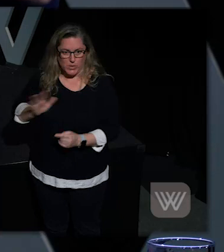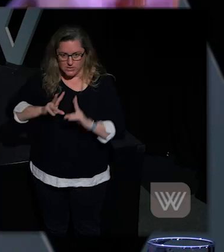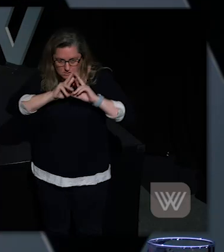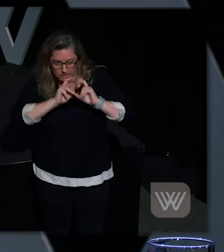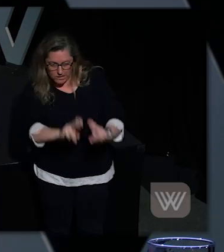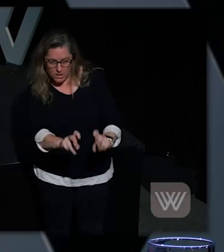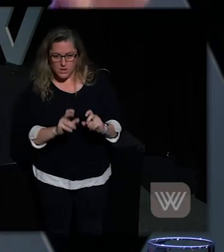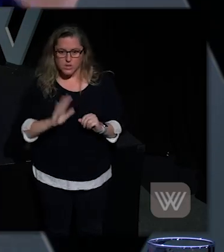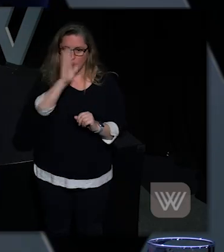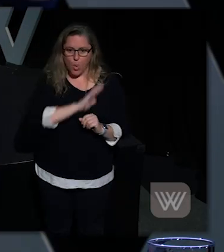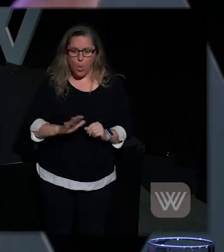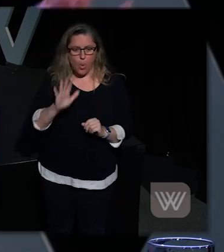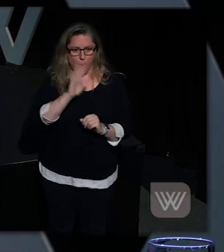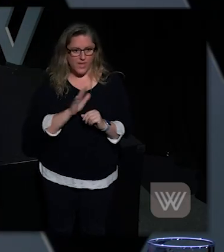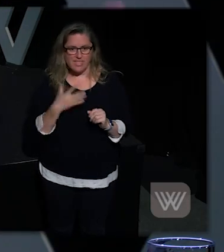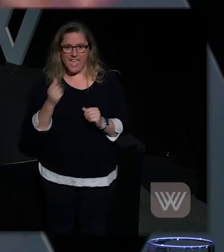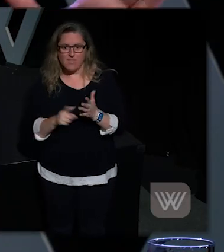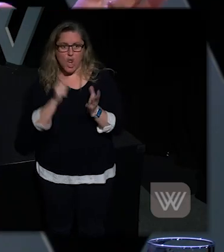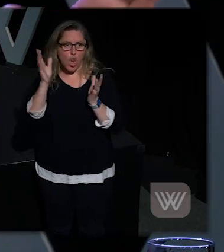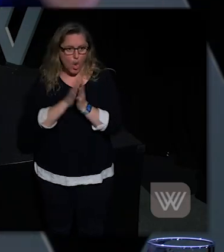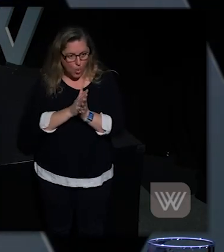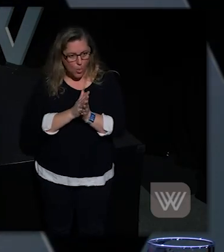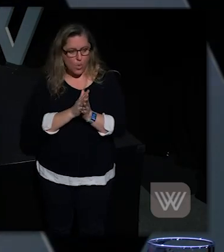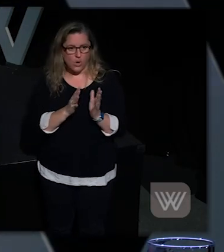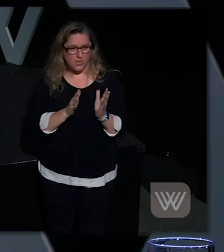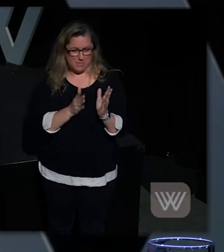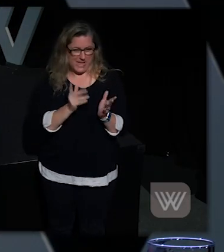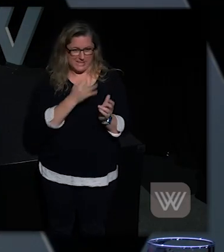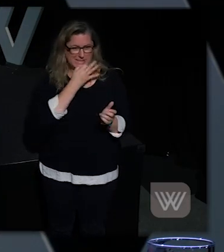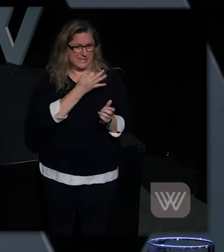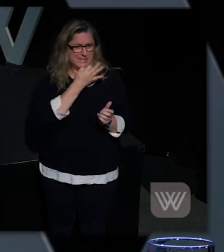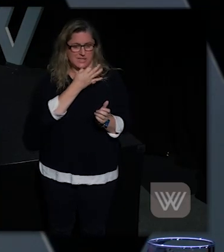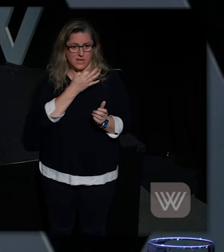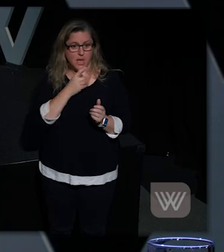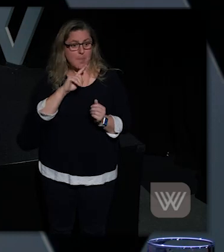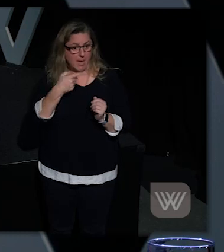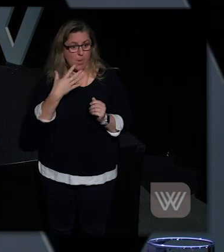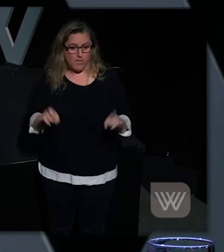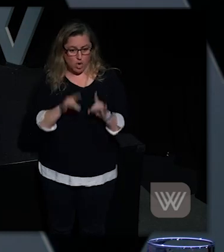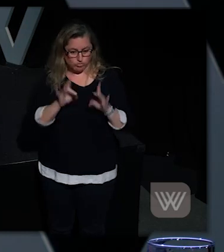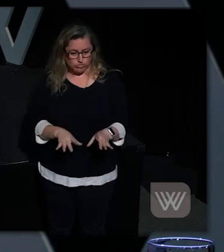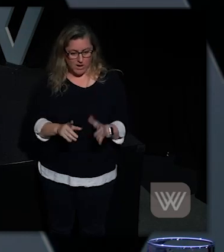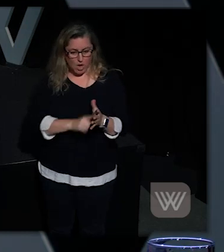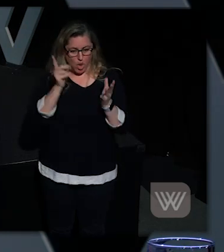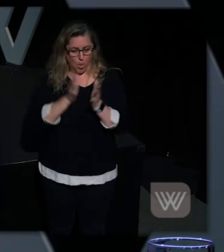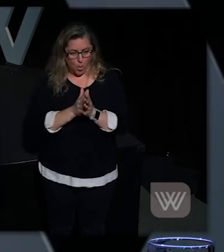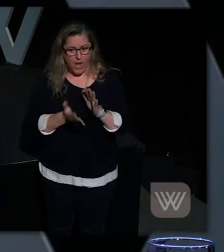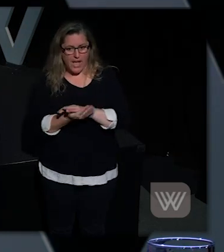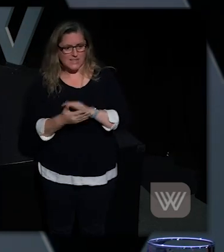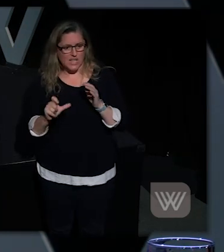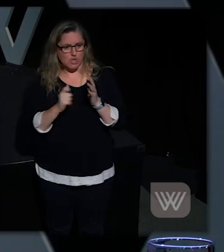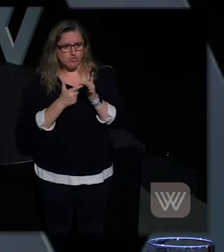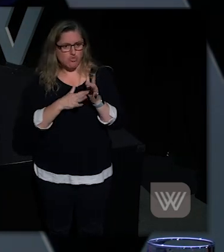all the states and territories have a patchwork of laws that apply to this, but there's a fantastic federal law under the Criminal Code Act.